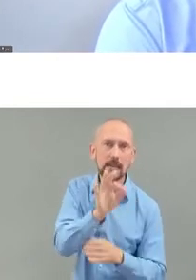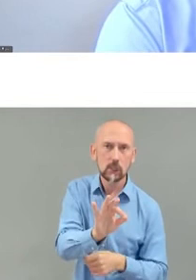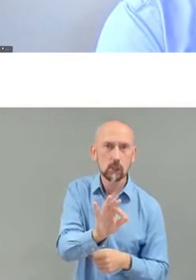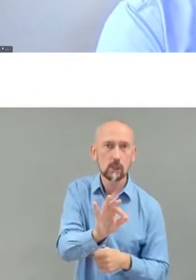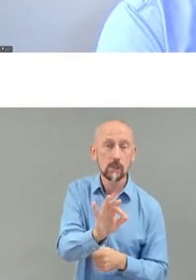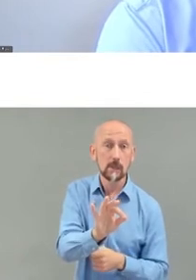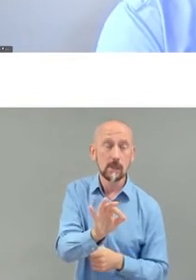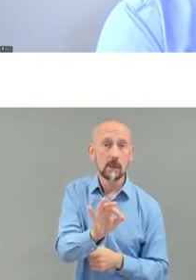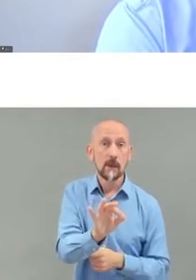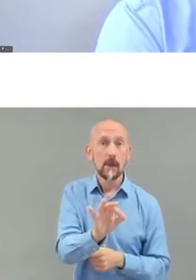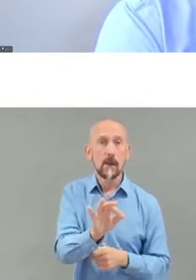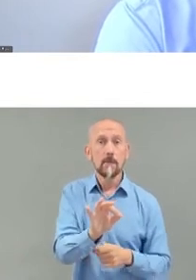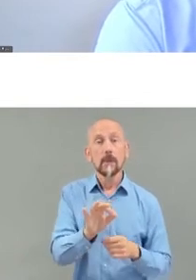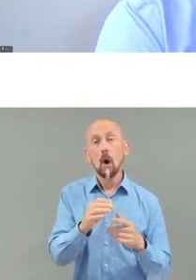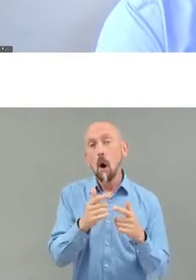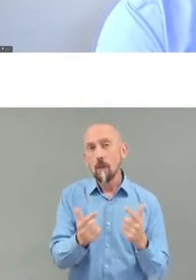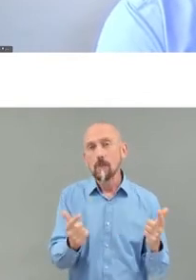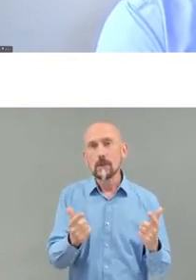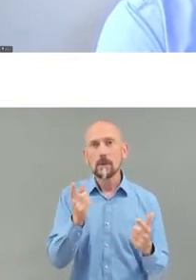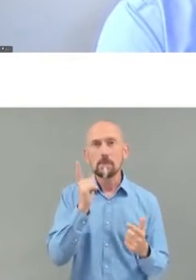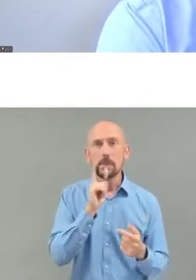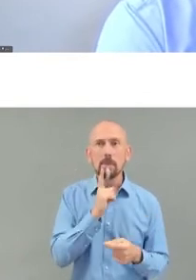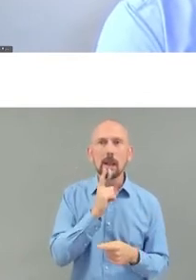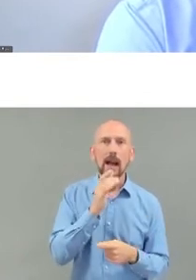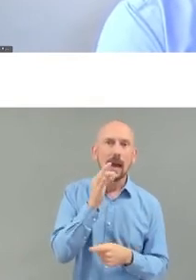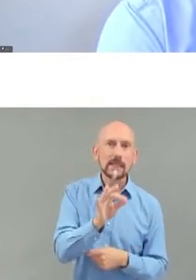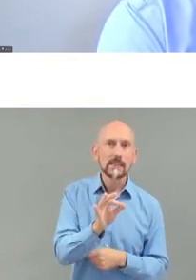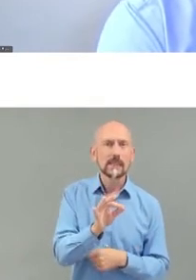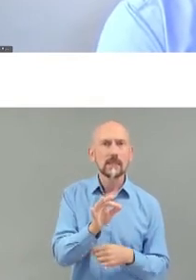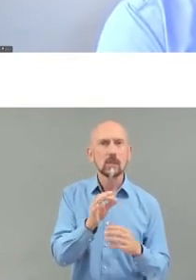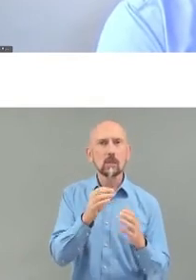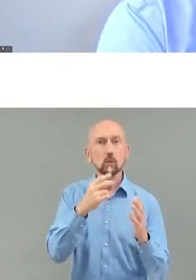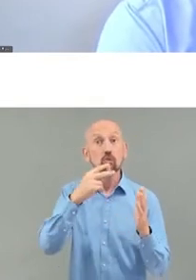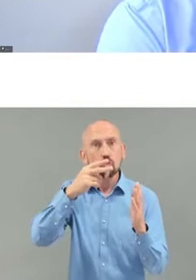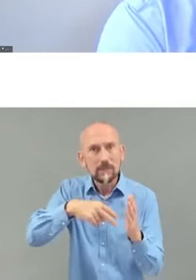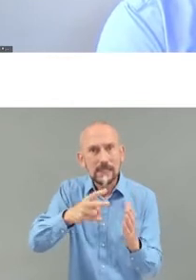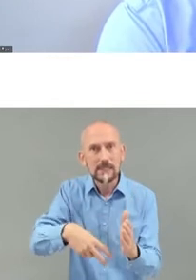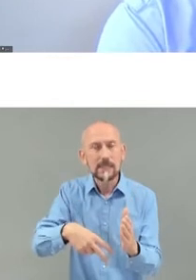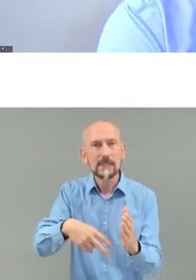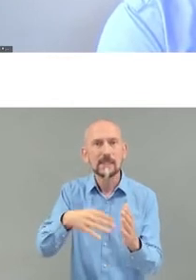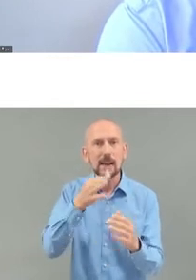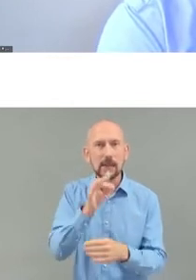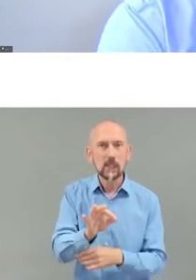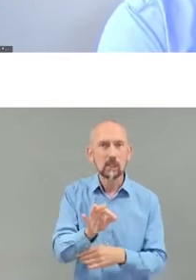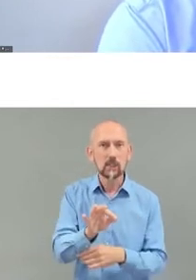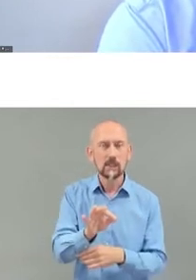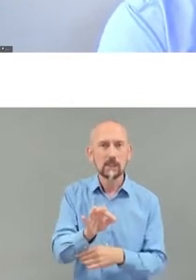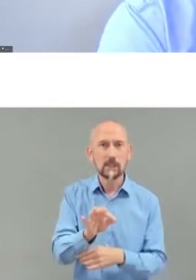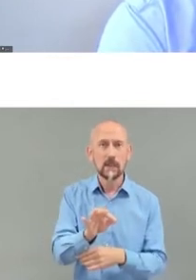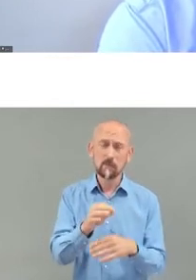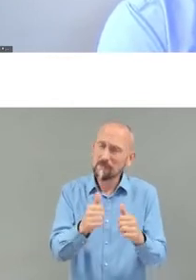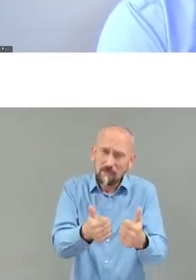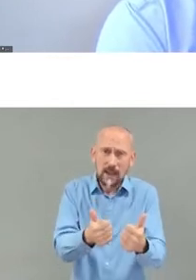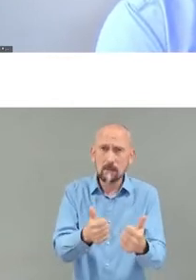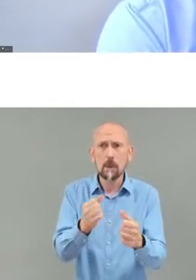people to read their applications, which is fine, but make sure it's still you in there and that you're getting across what your value system and